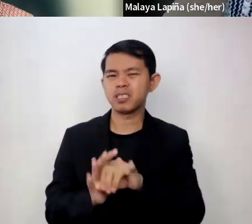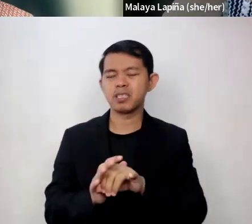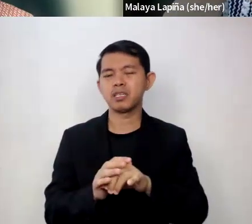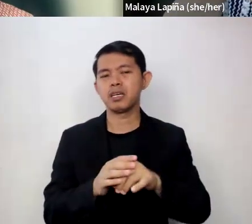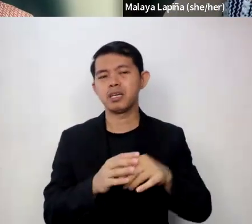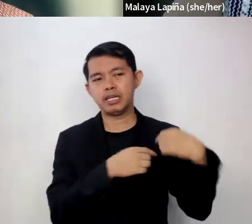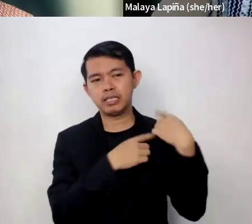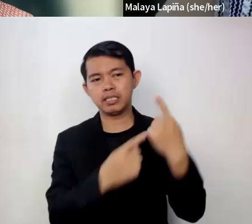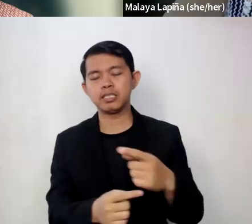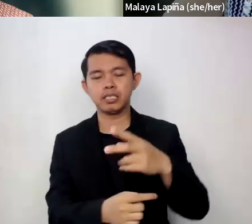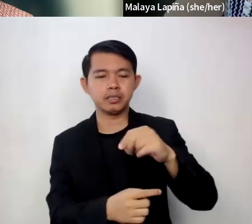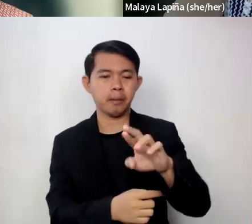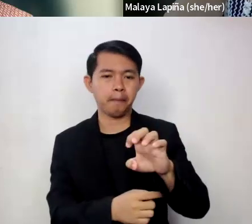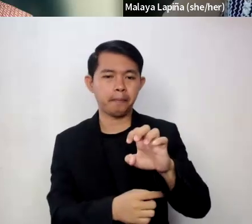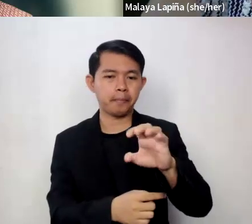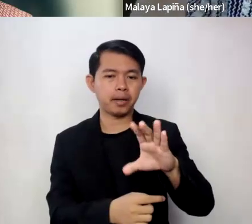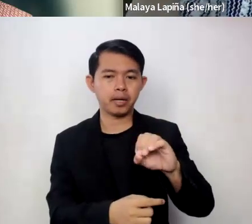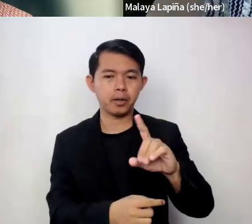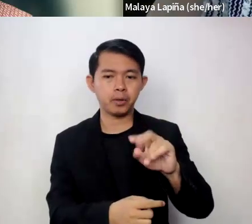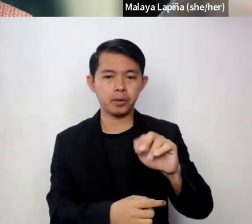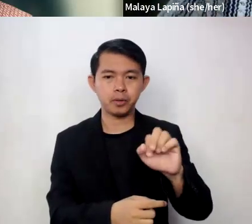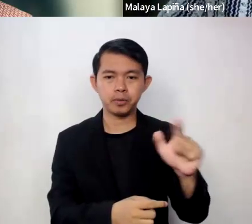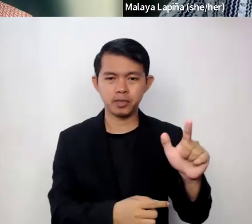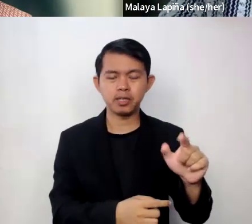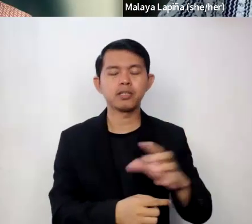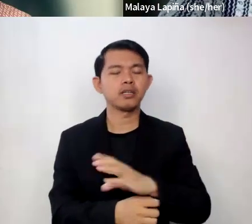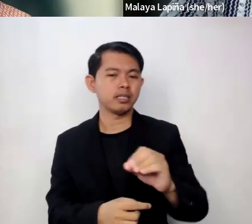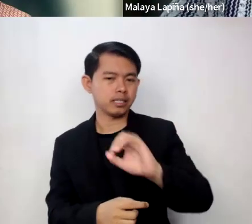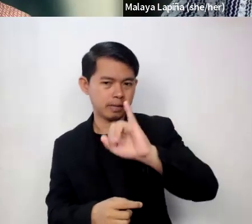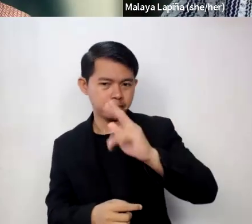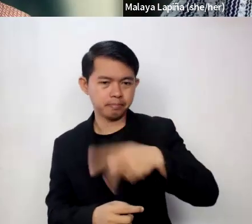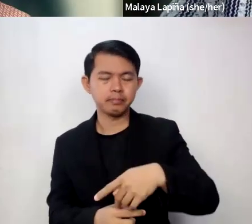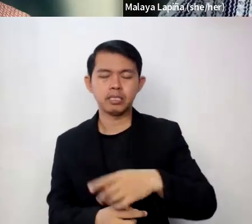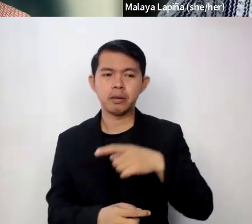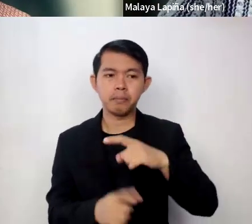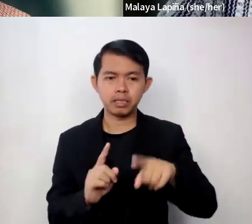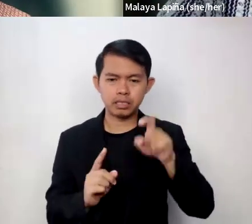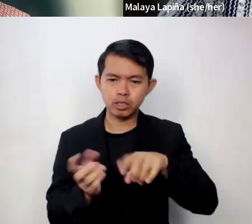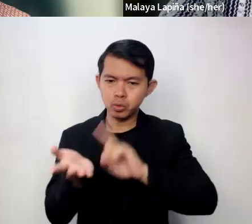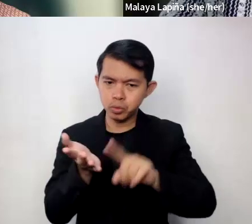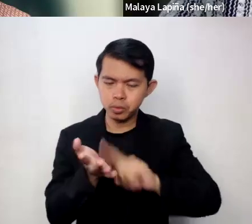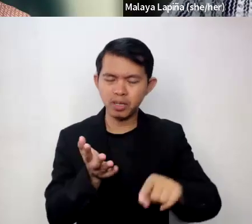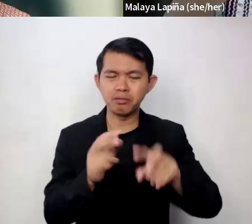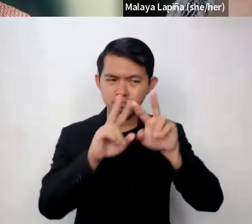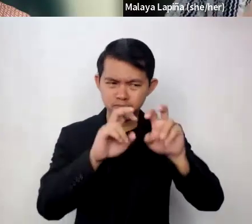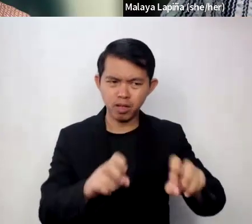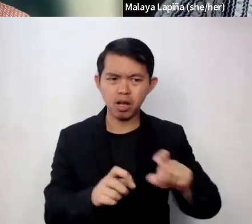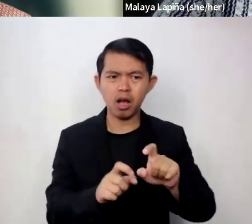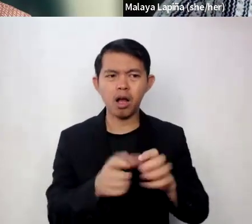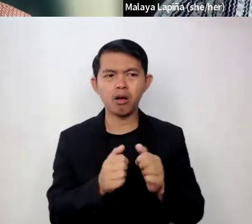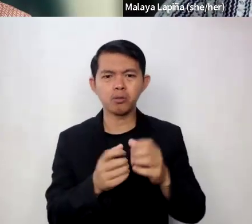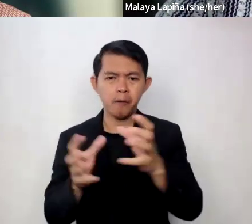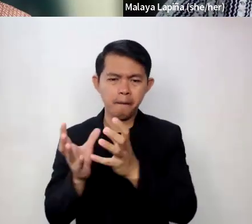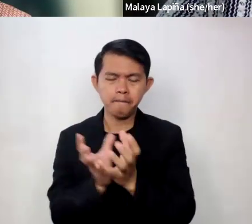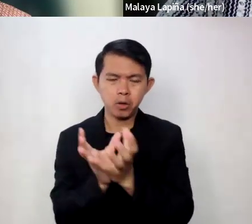indigenous people, indigenous communities. Now we need to unpack, how these communities, how pre-colonial Filipinos understand